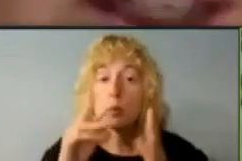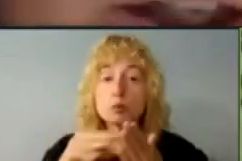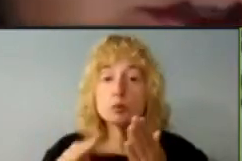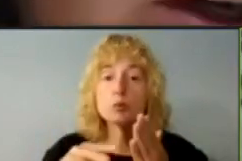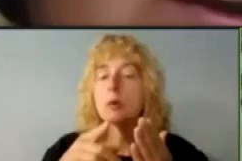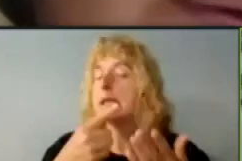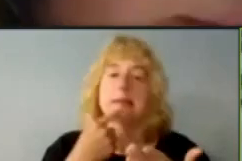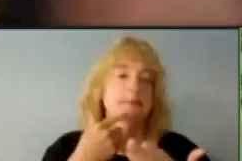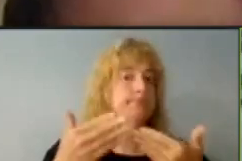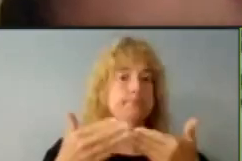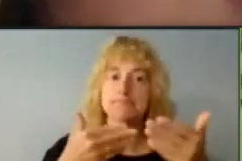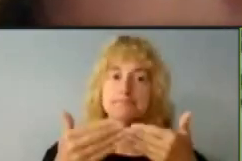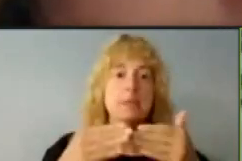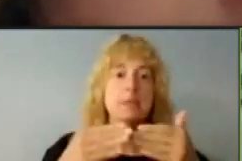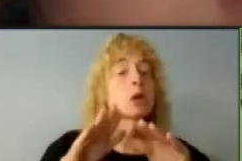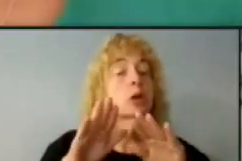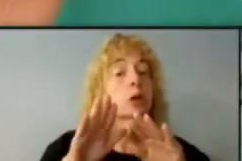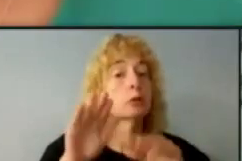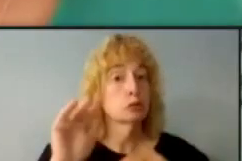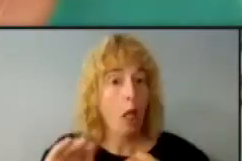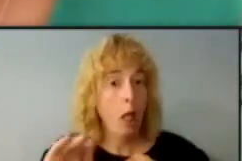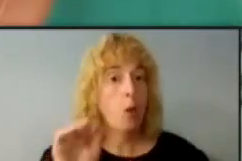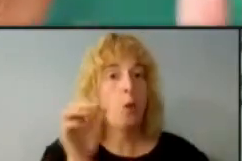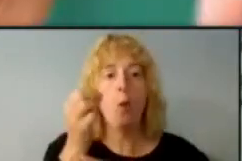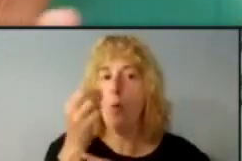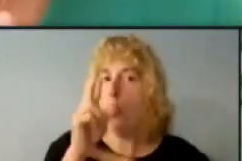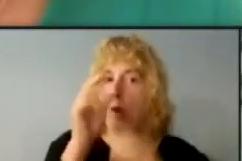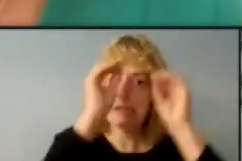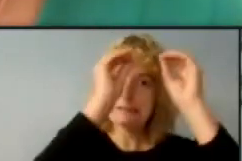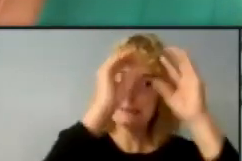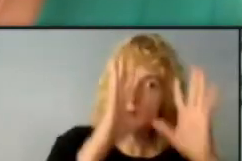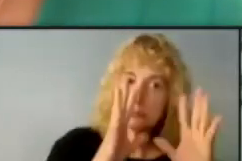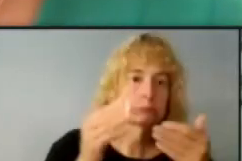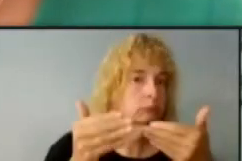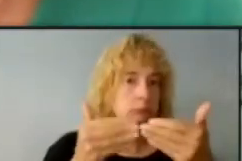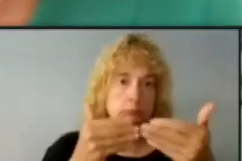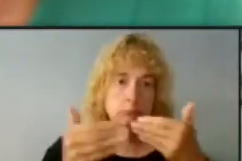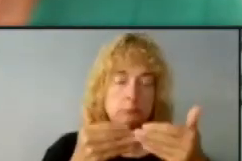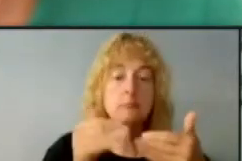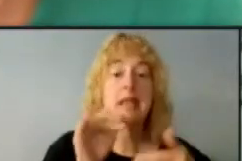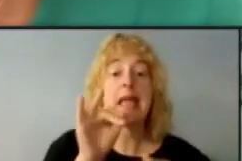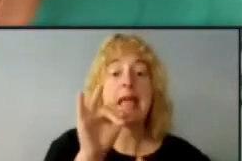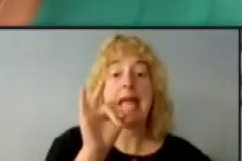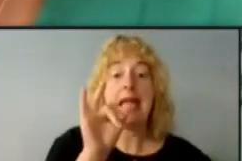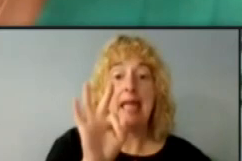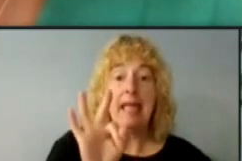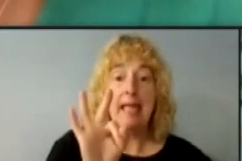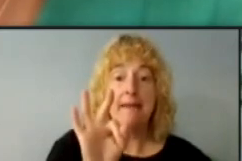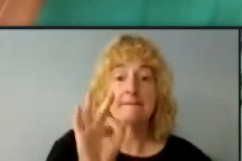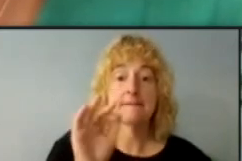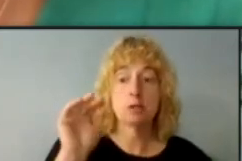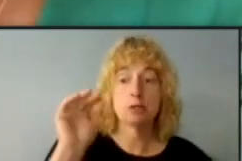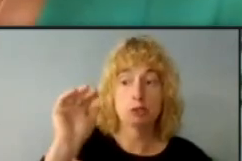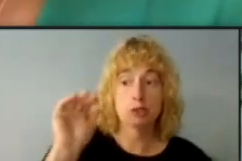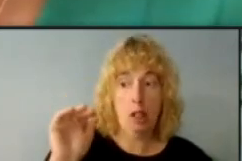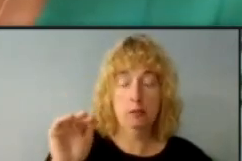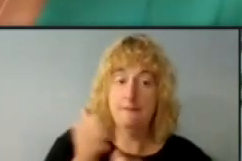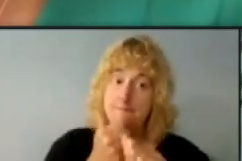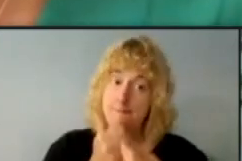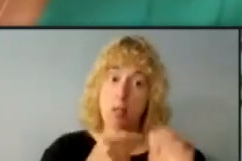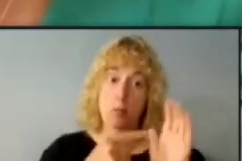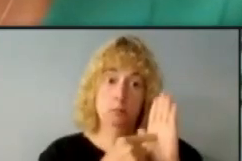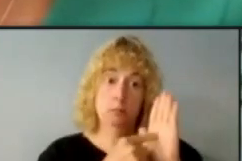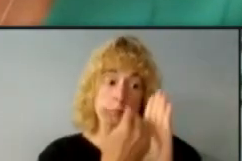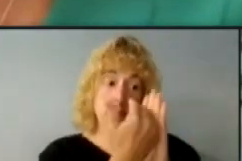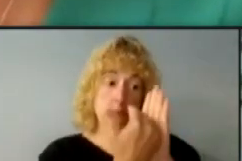Child or teacher. Okay, so if a child, and this is specifically stated in our Michigan return to school work plan, if a student